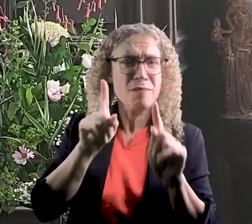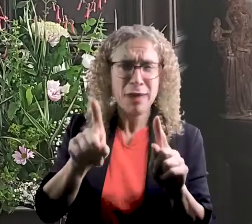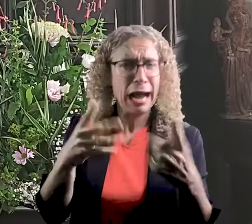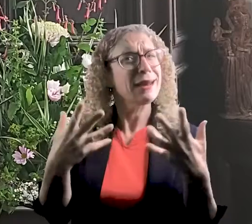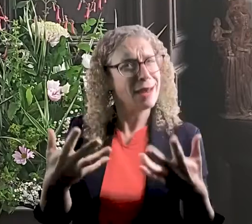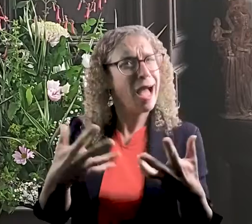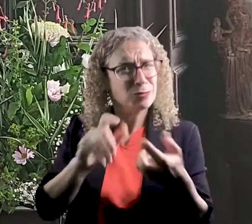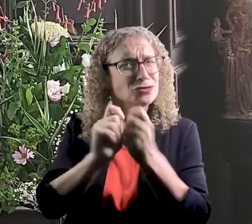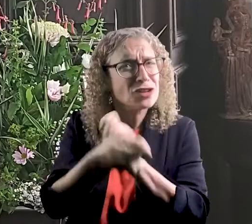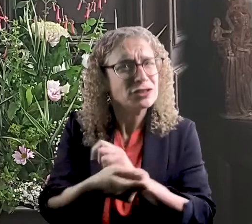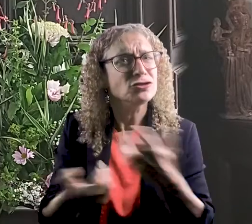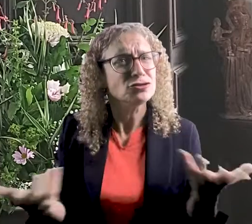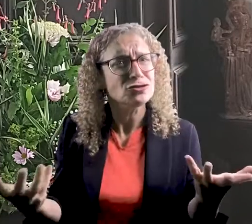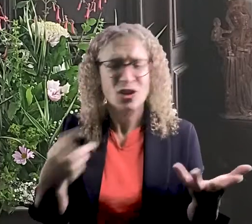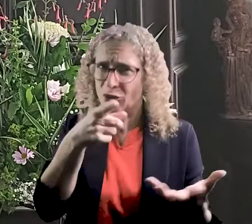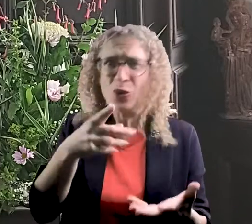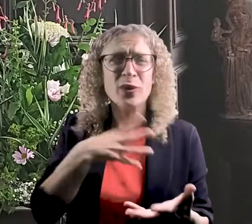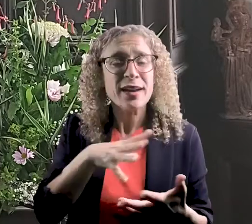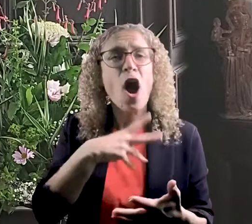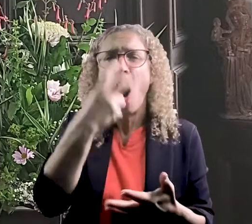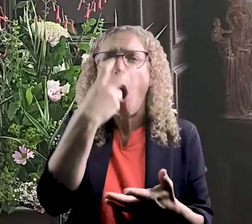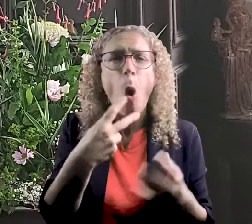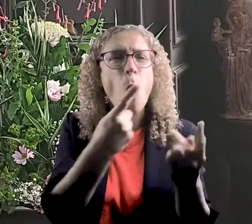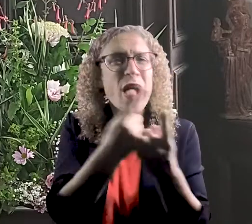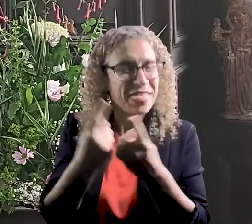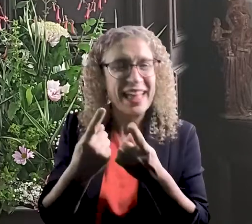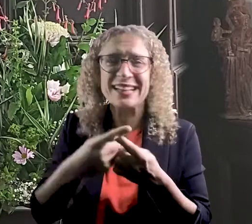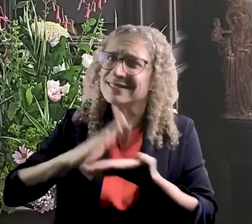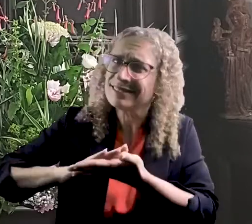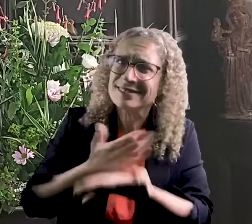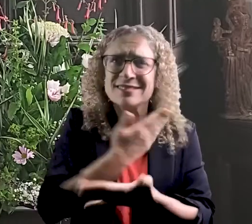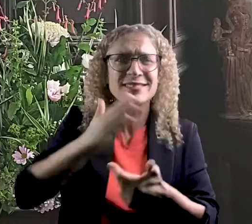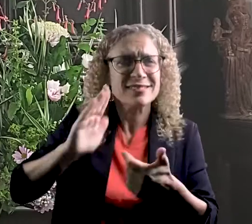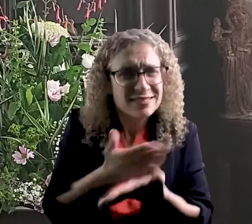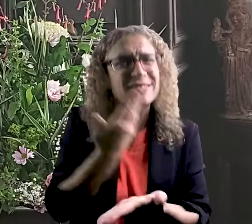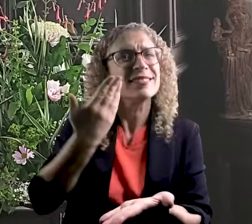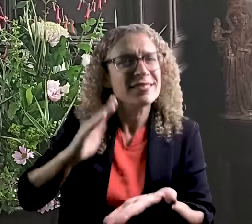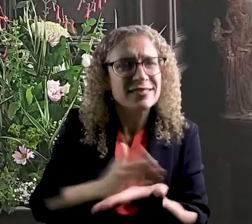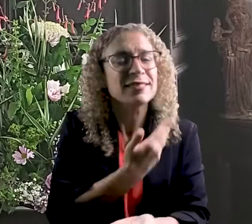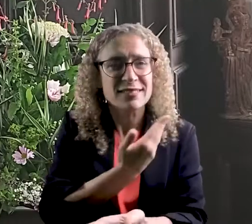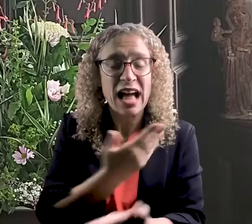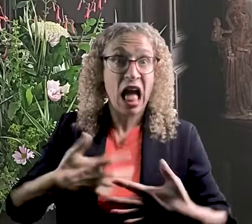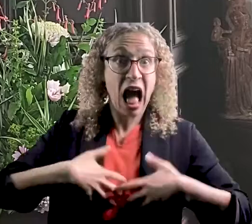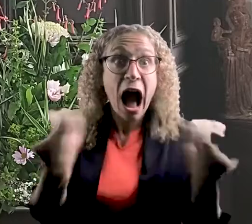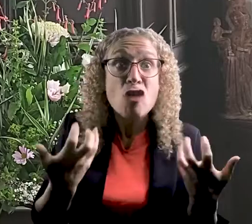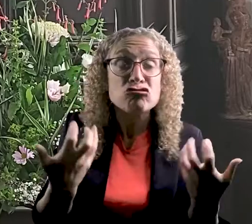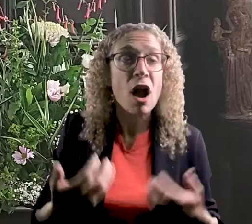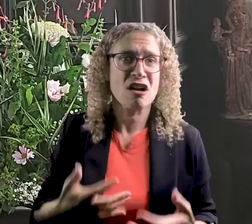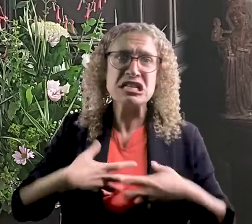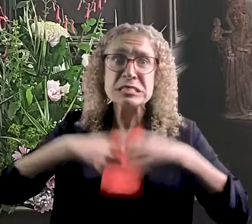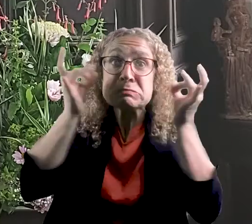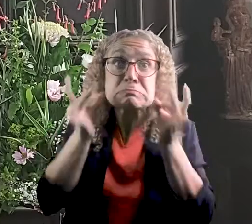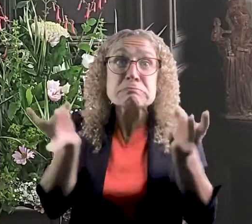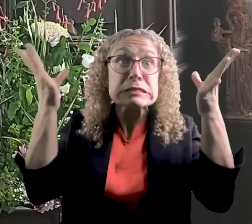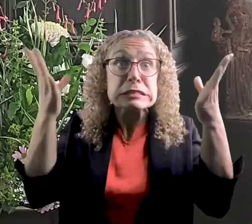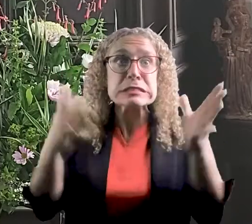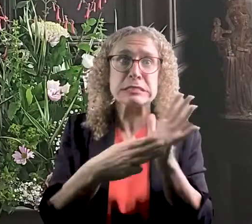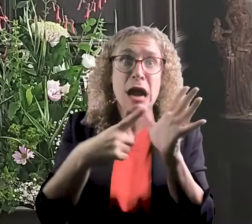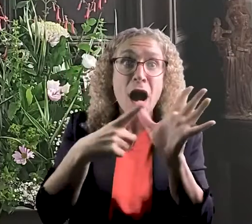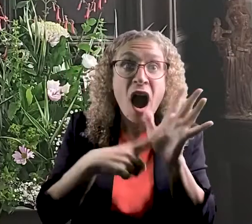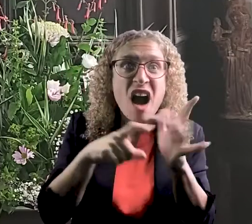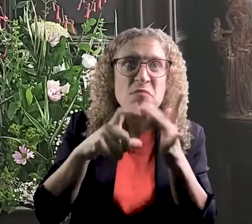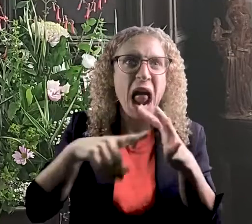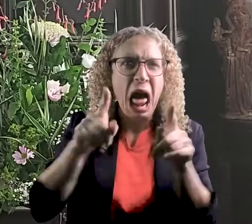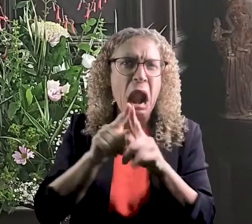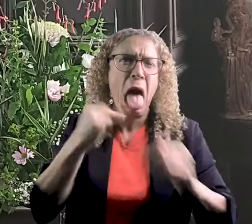but now you must also rid yourselves of all such things as these: anger, rage,